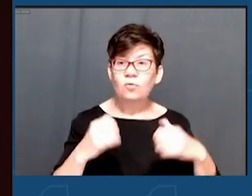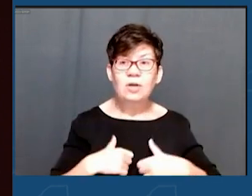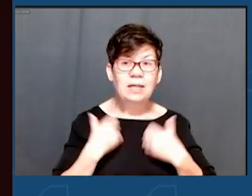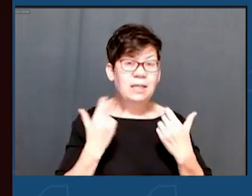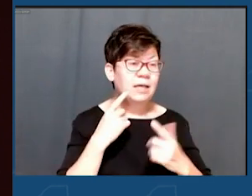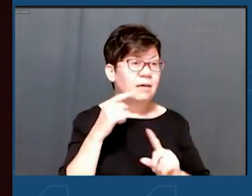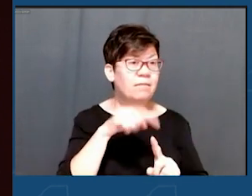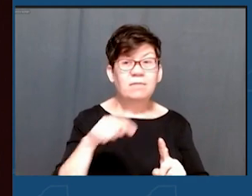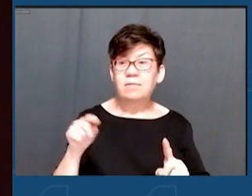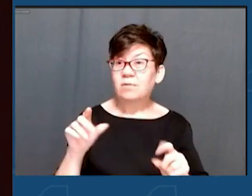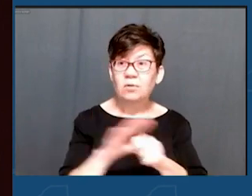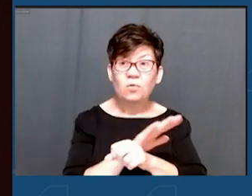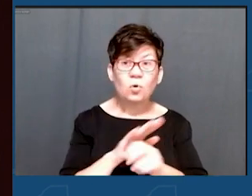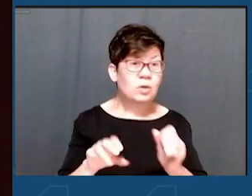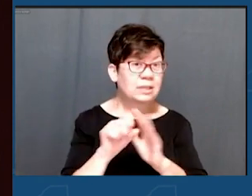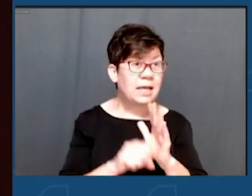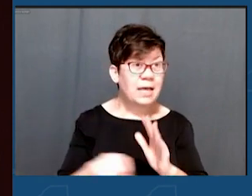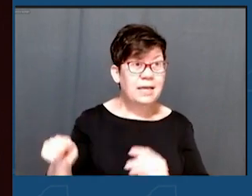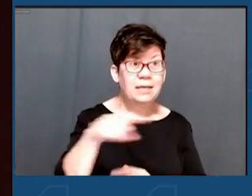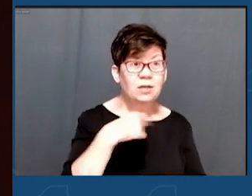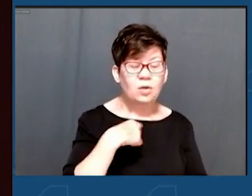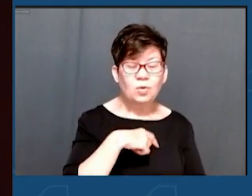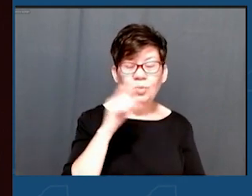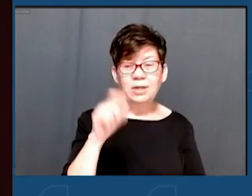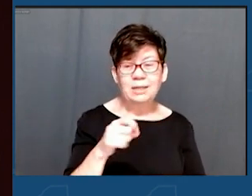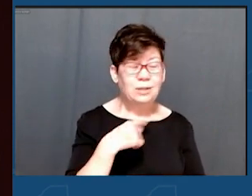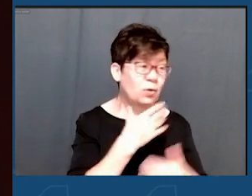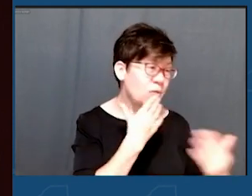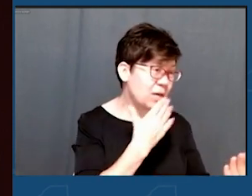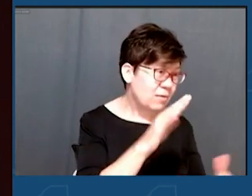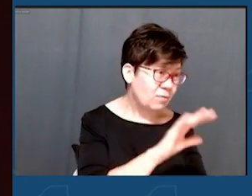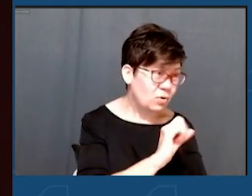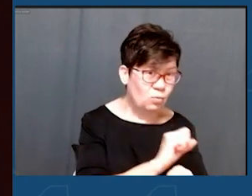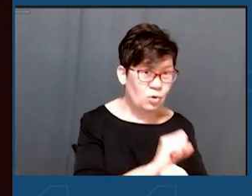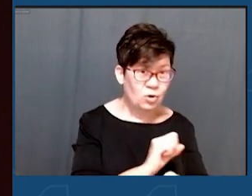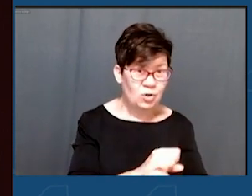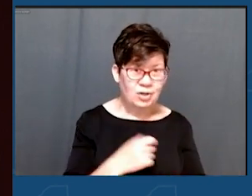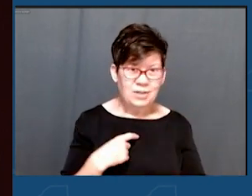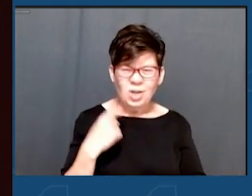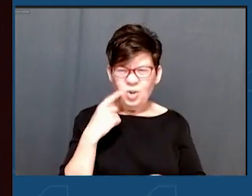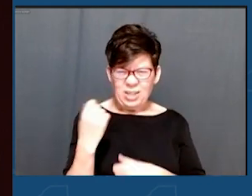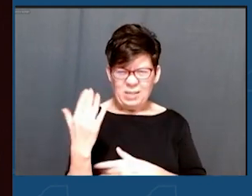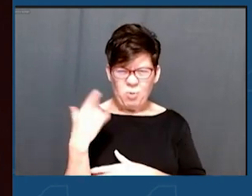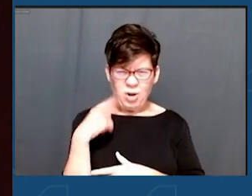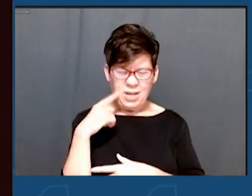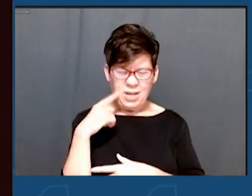Authority recently started construction on the Steamboat Square revitalization project. Upon completion in